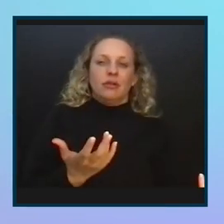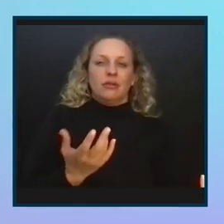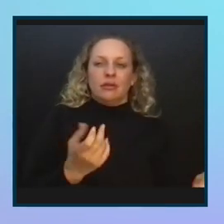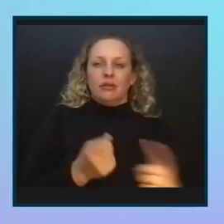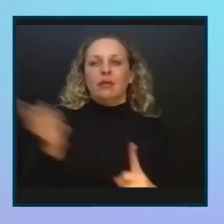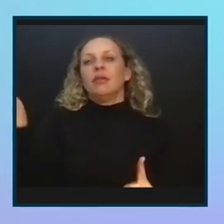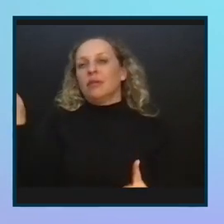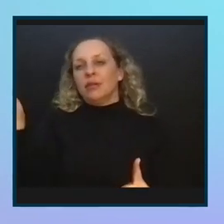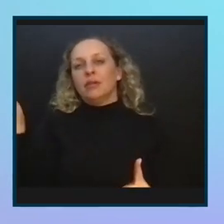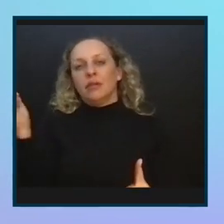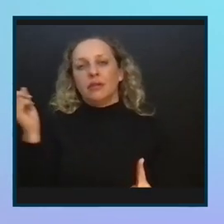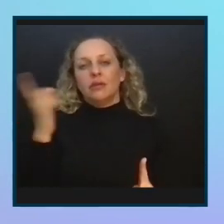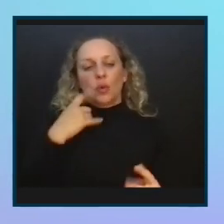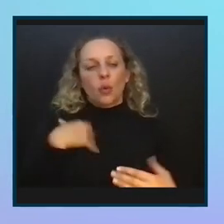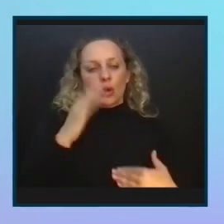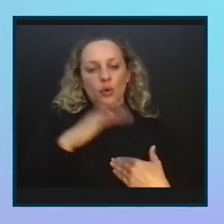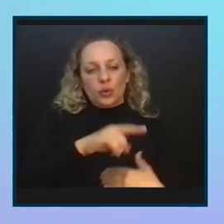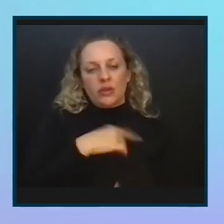to reduce that risk.